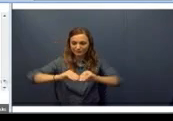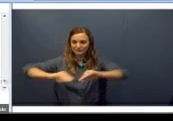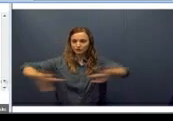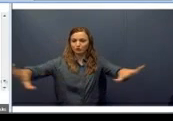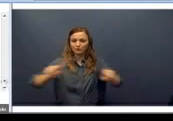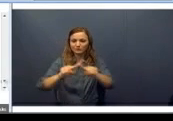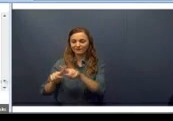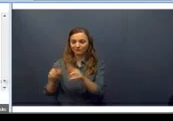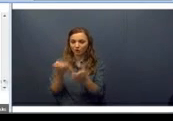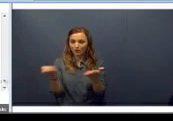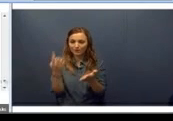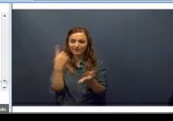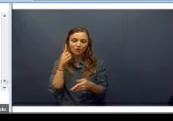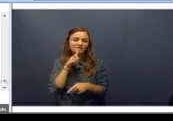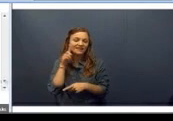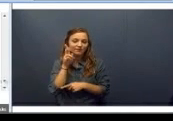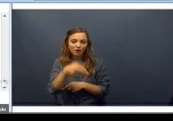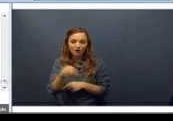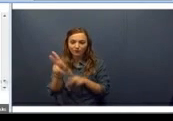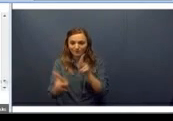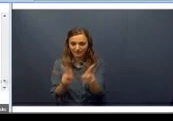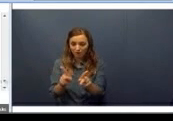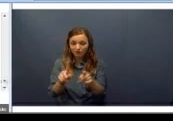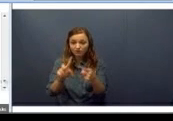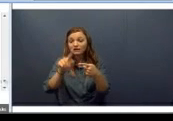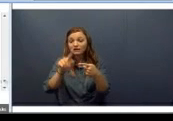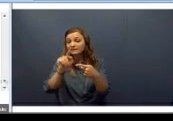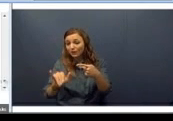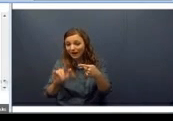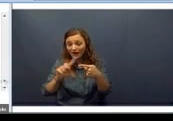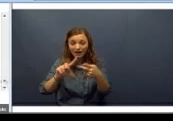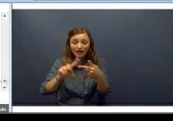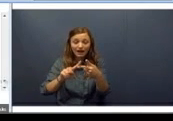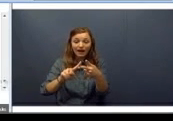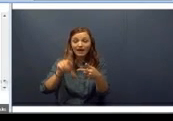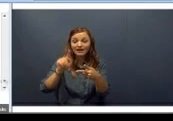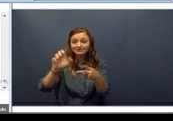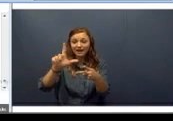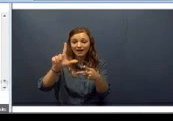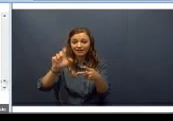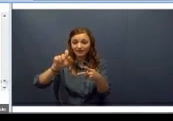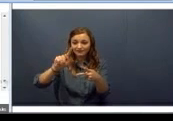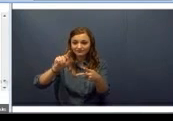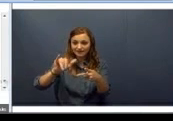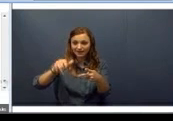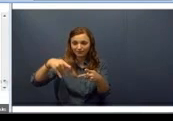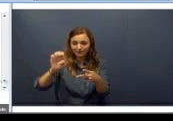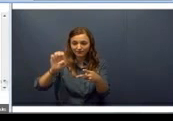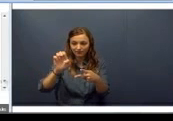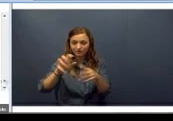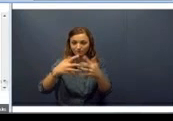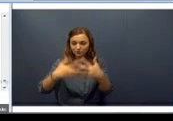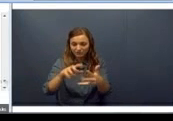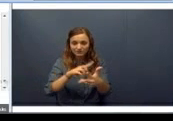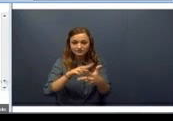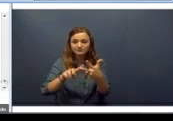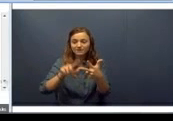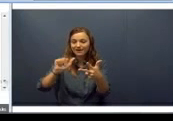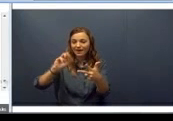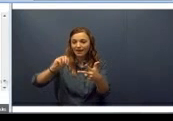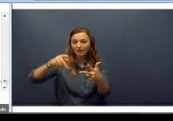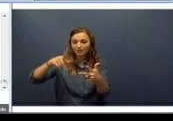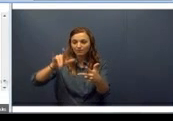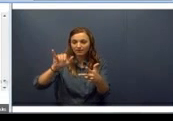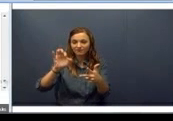and a warehouse where we distribute specific pieces of equipment for deaf and hard of hearing people. It could be TTYs or teletype machines. It could